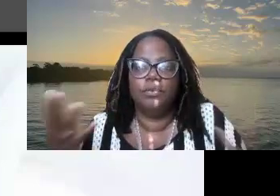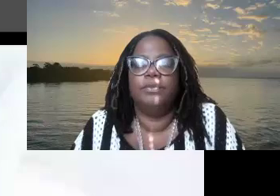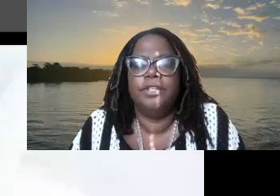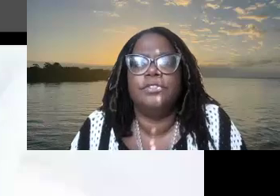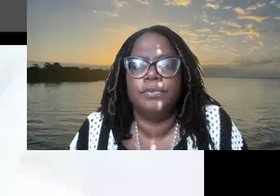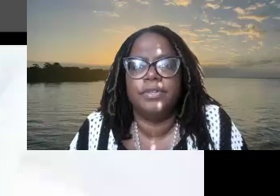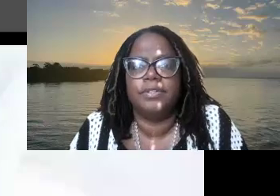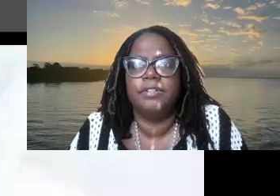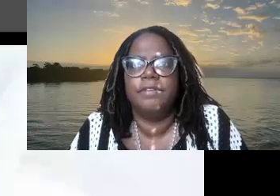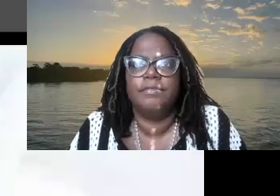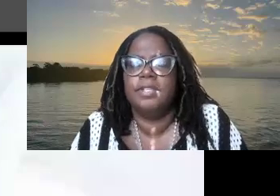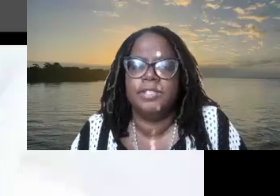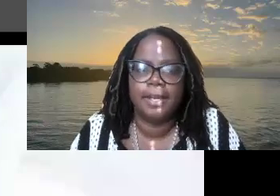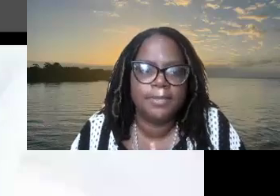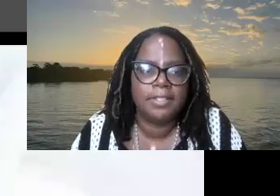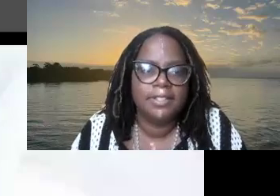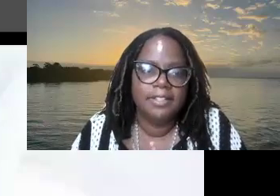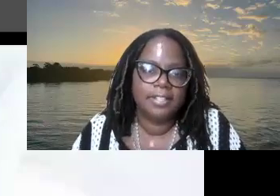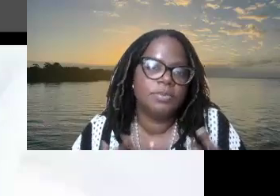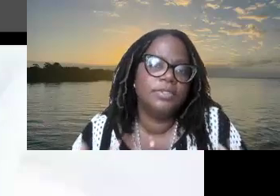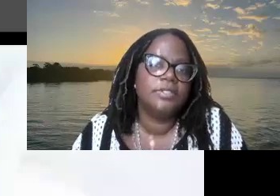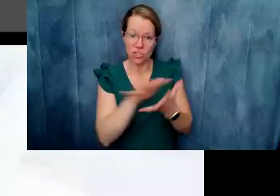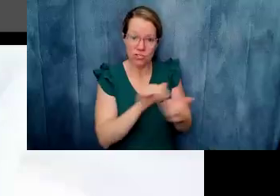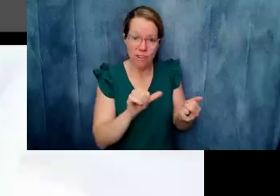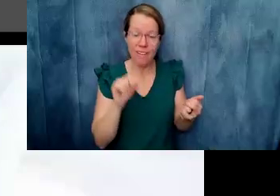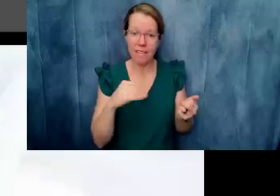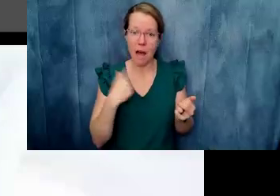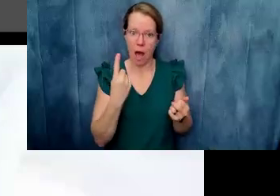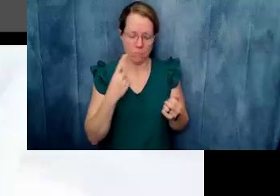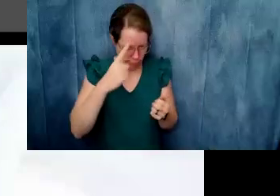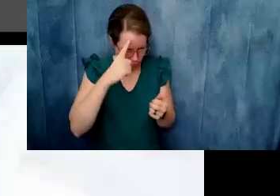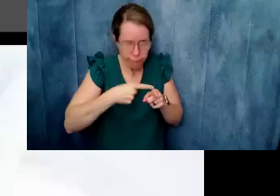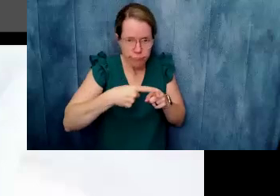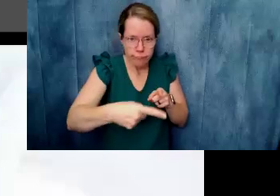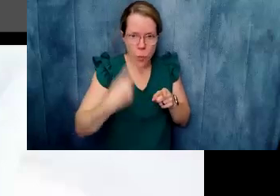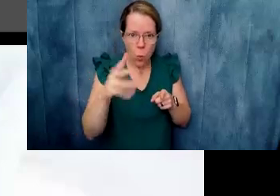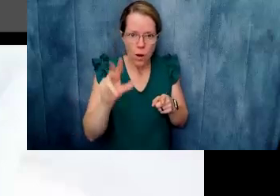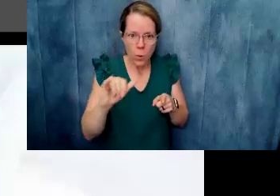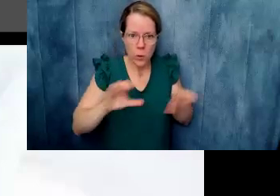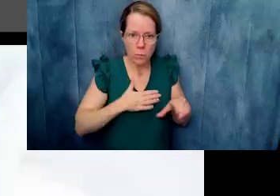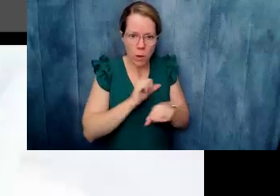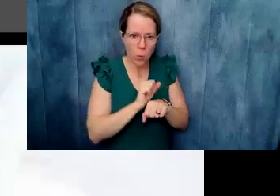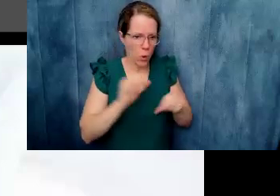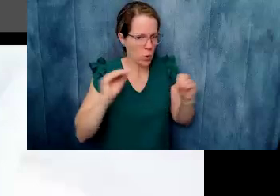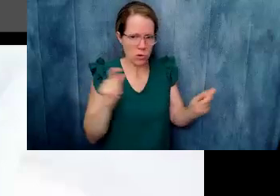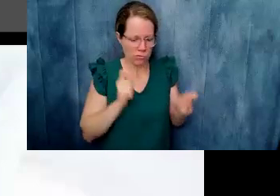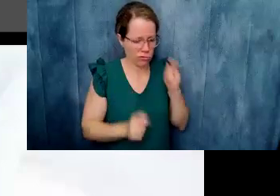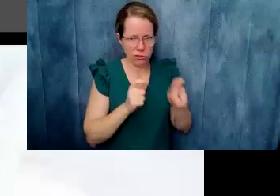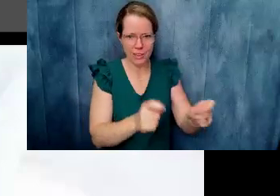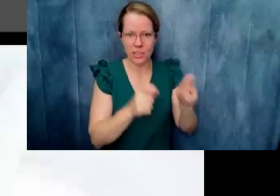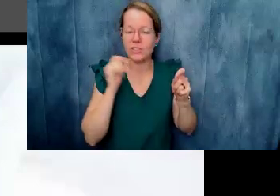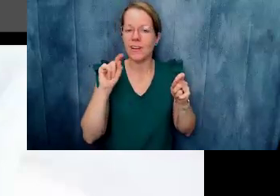really only know one way to do your work and you haven't really adapted it, that's where you can really look in the mirror and say, come on, this is where I need to really do some work. I need